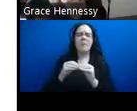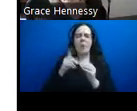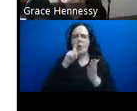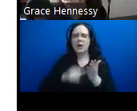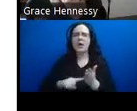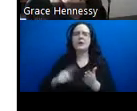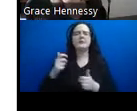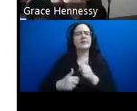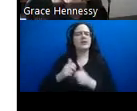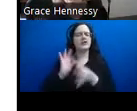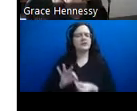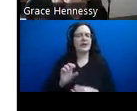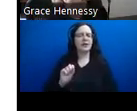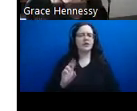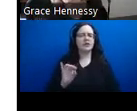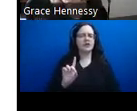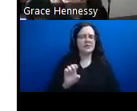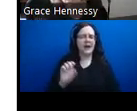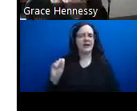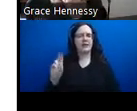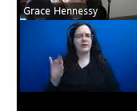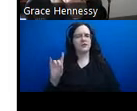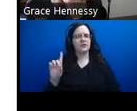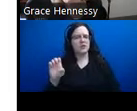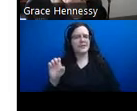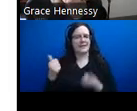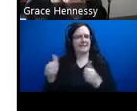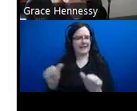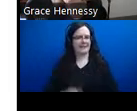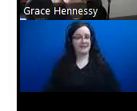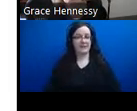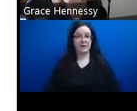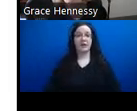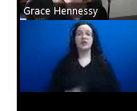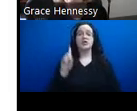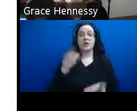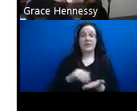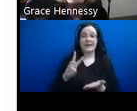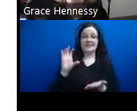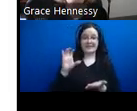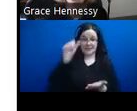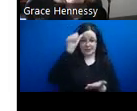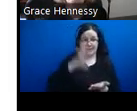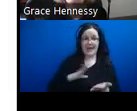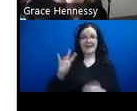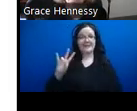suicide attempts. So they're out of the 1,600 men and the 474 women,